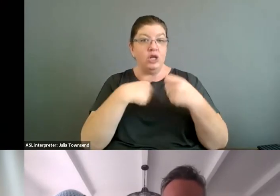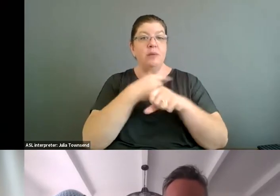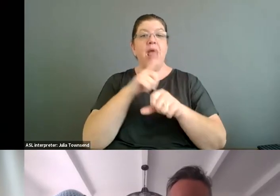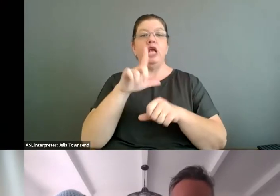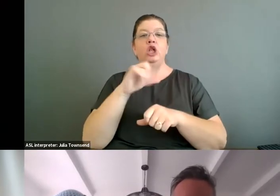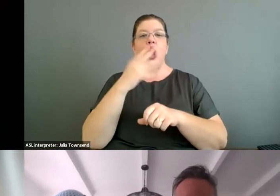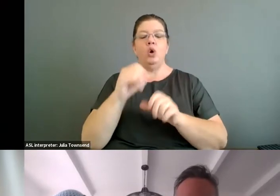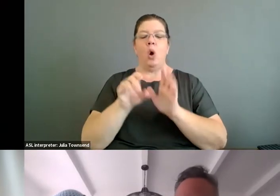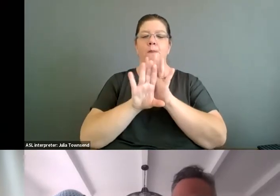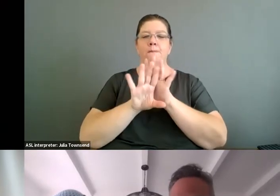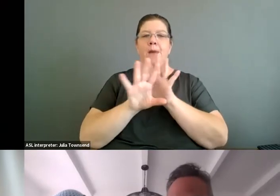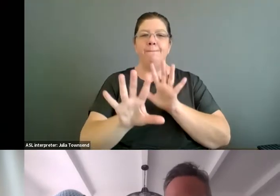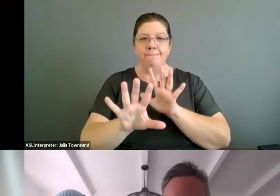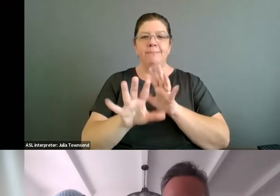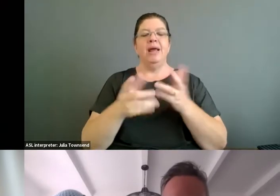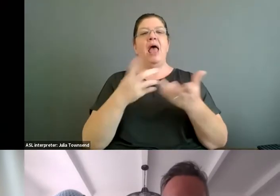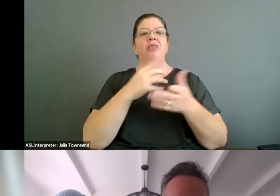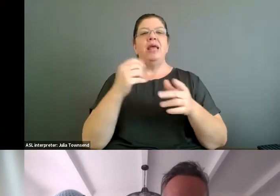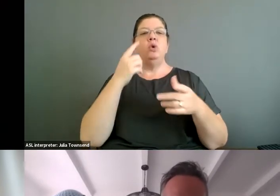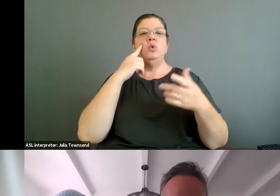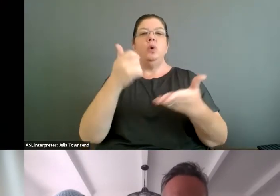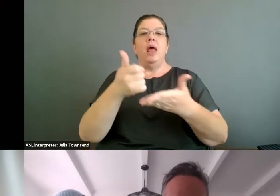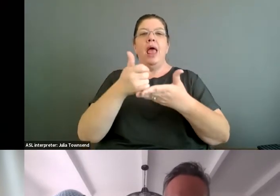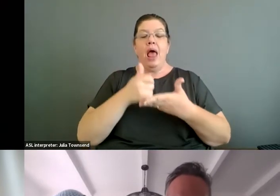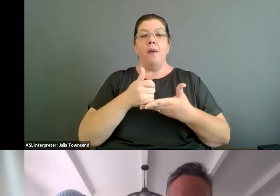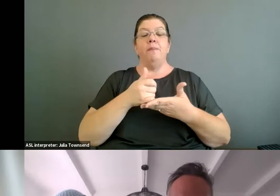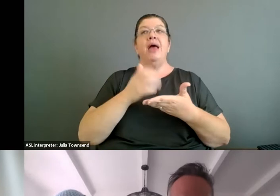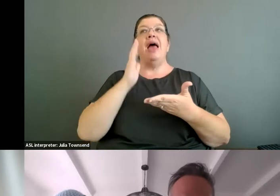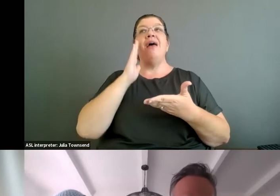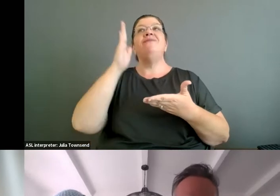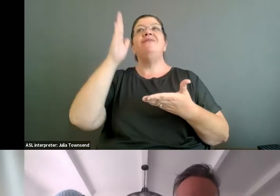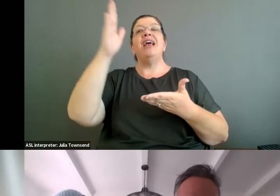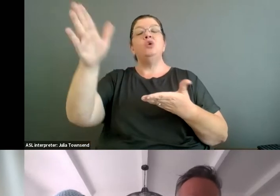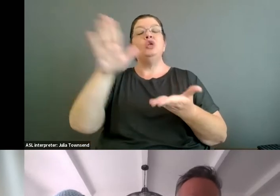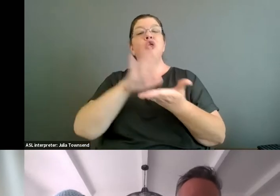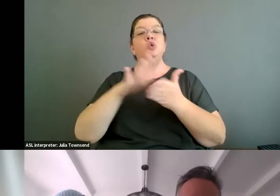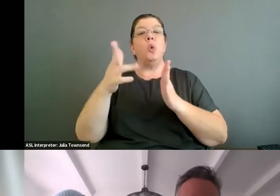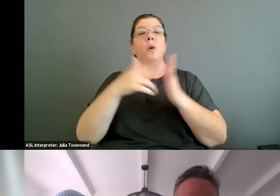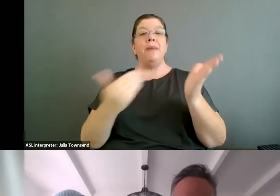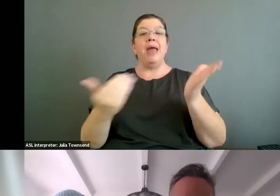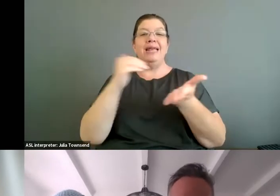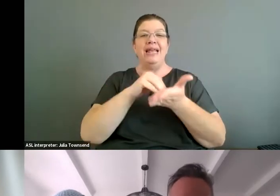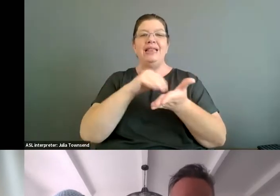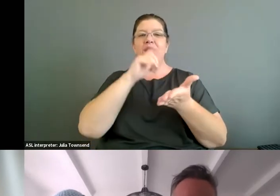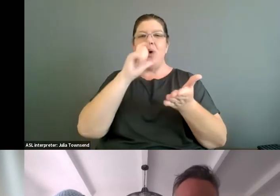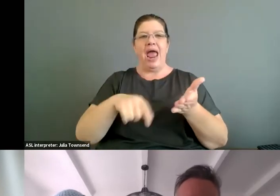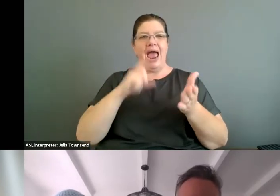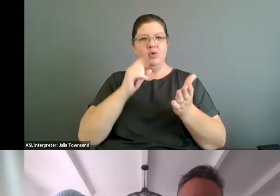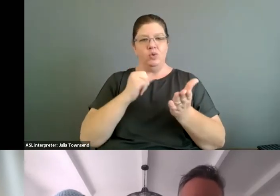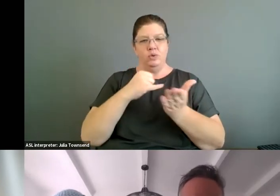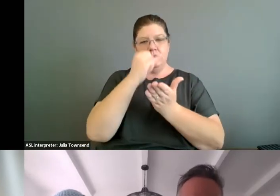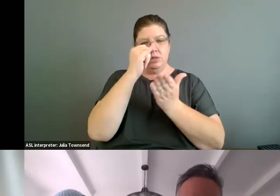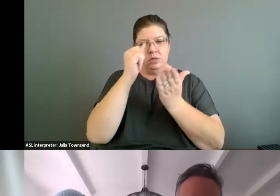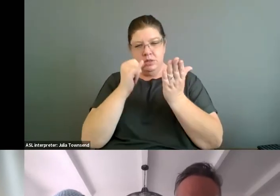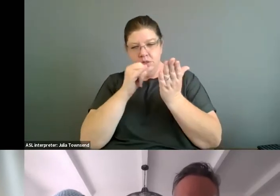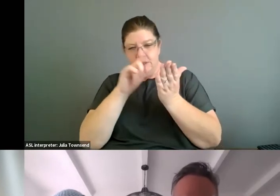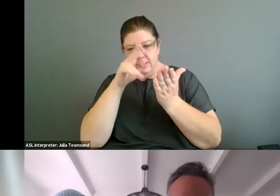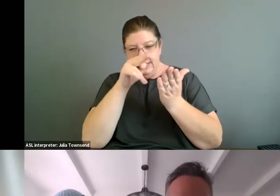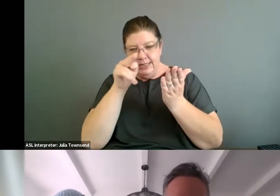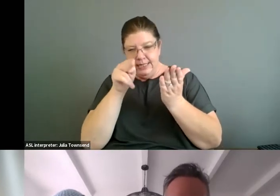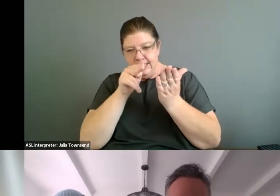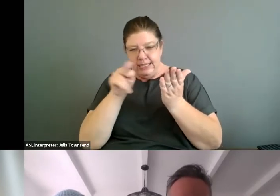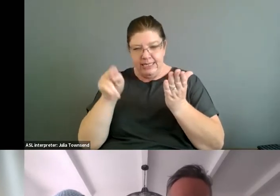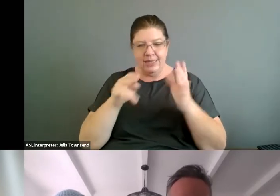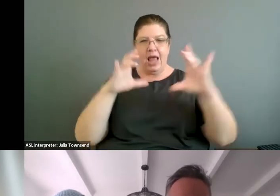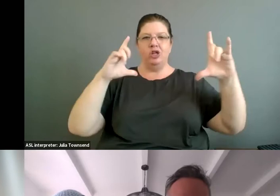that to help when the school's eventually repainted, that they wouldn't have to paint in and around all the details, that everything would stay pretty much as it